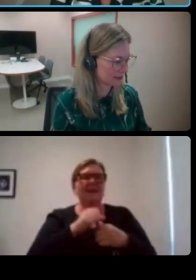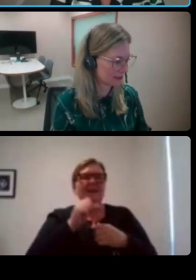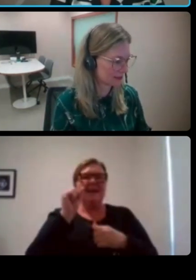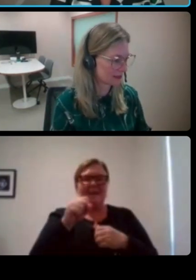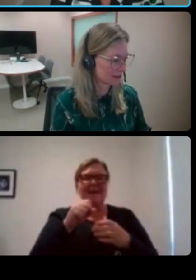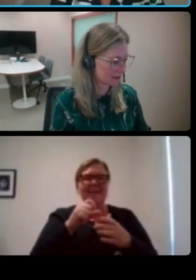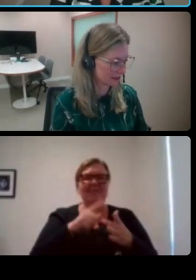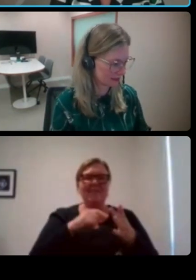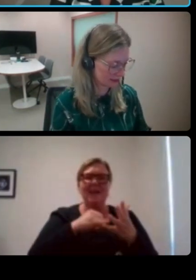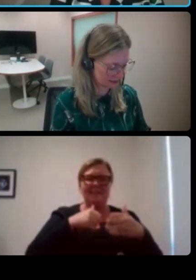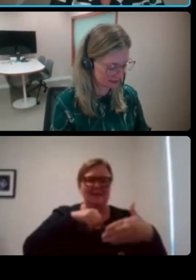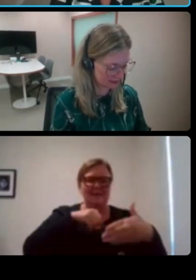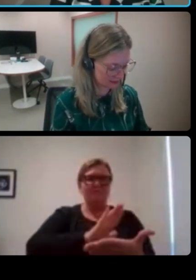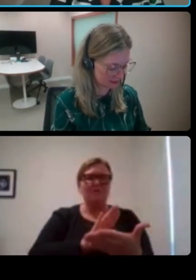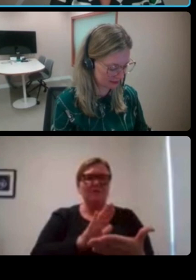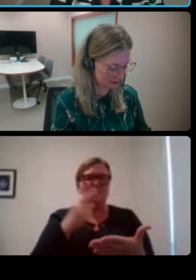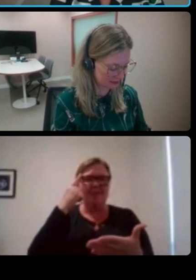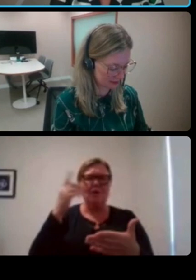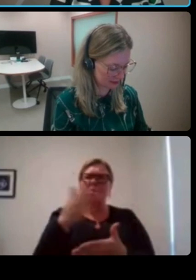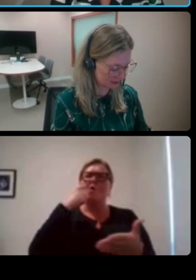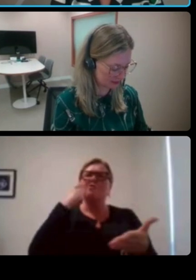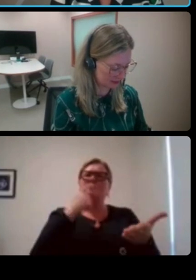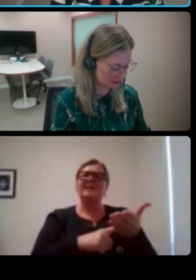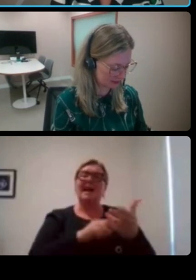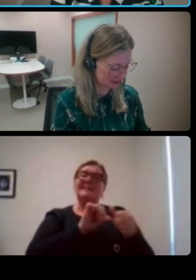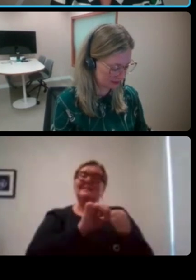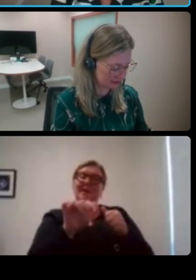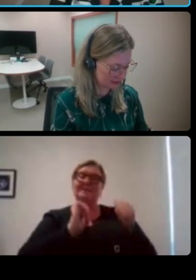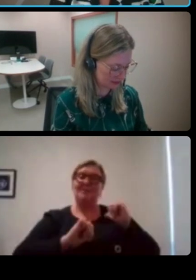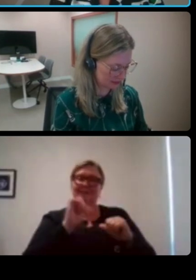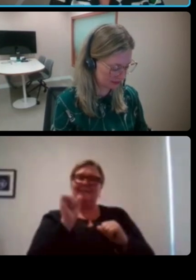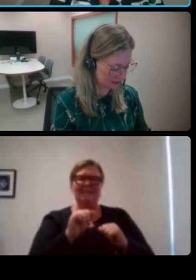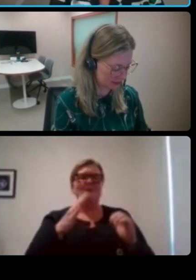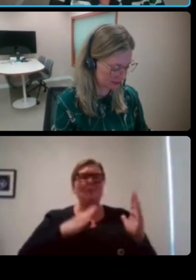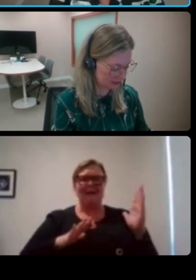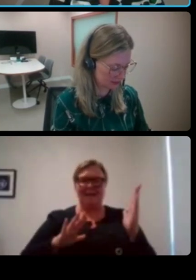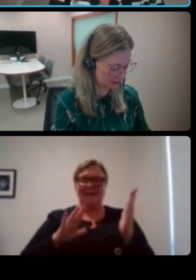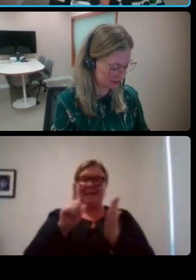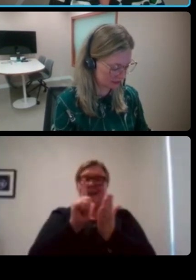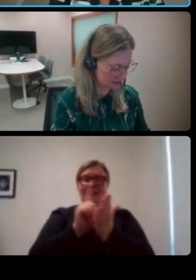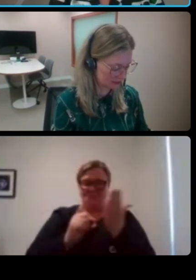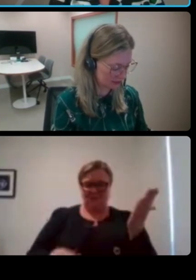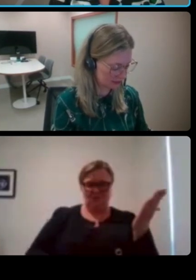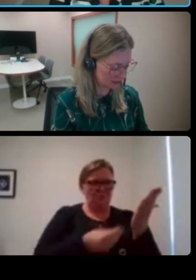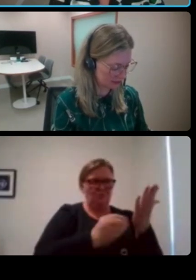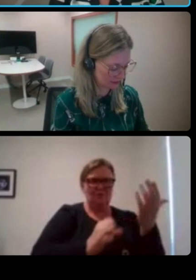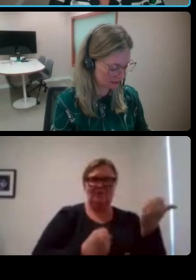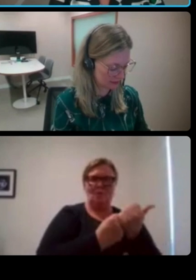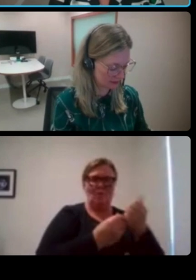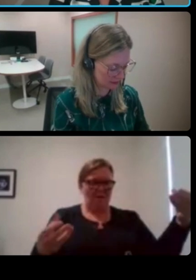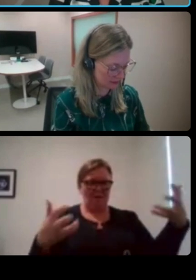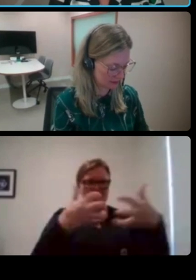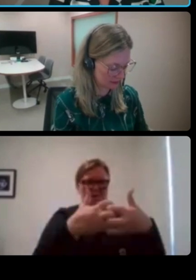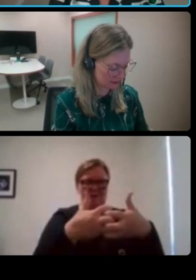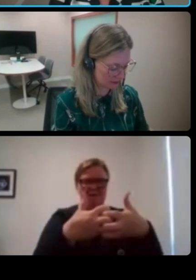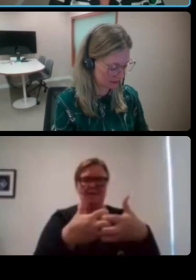that is an approach that I think we all recognise as best practice, but we need to have an act that supports that in all its forms,